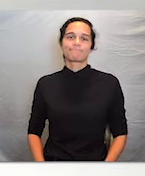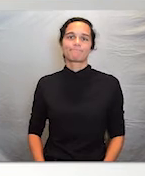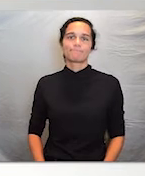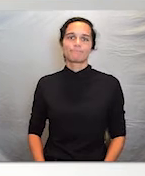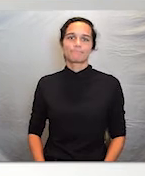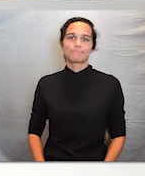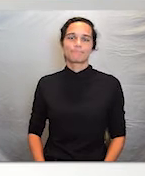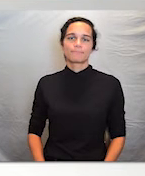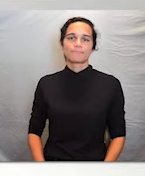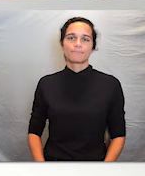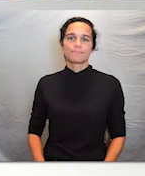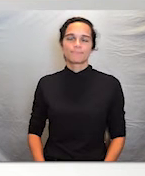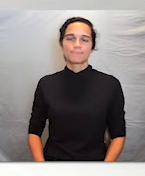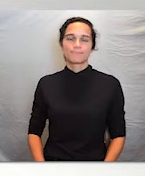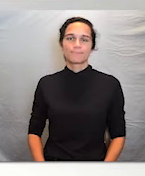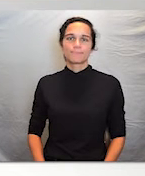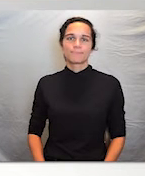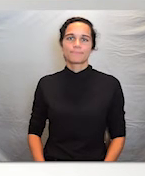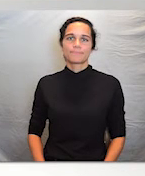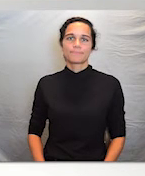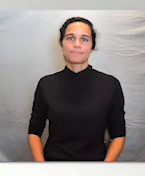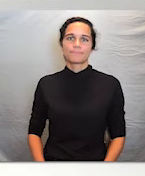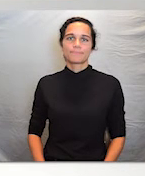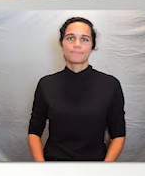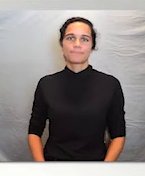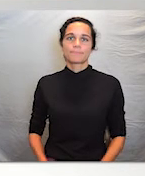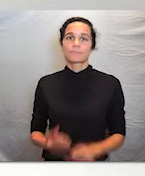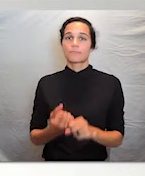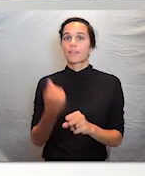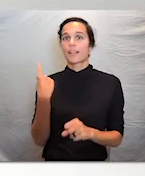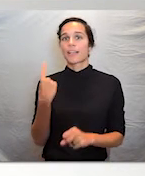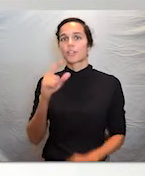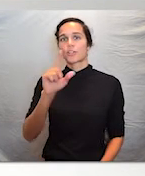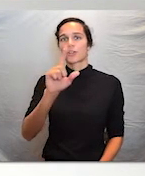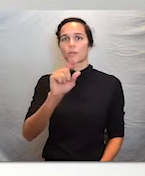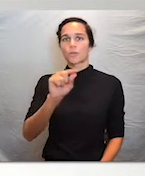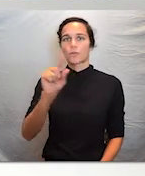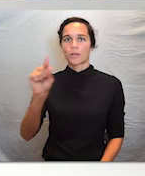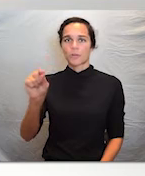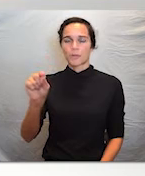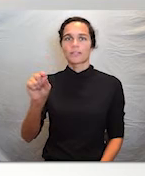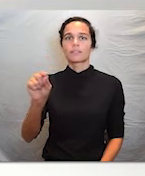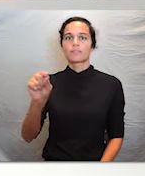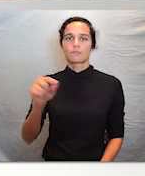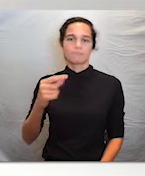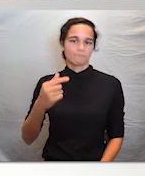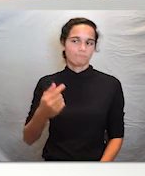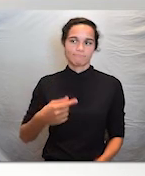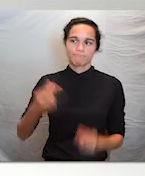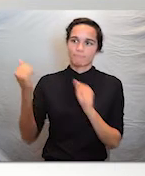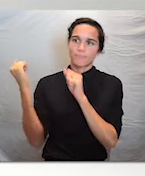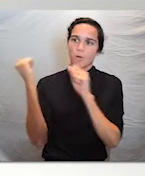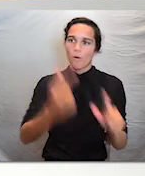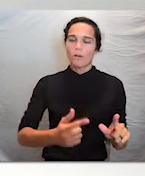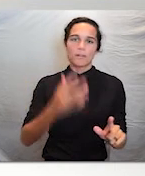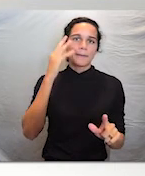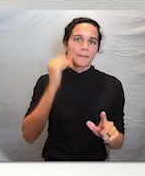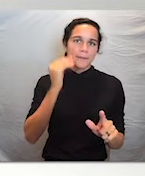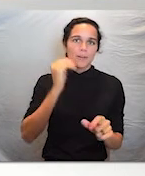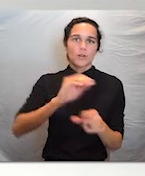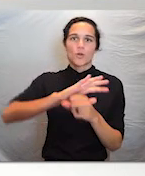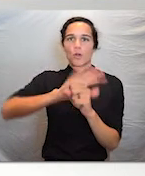Now, this previous year, in 2020, we all faced COVID-19, and job seekers